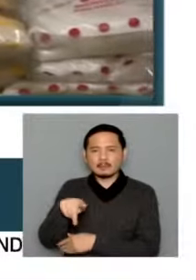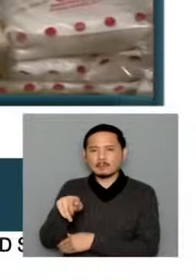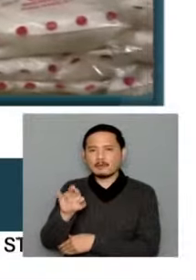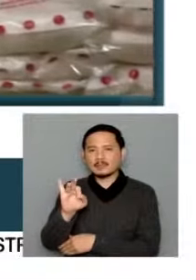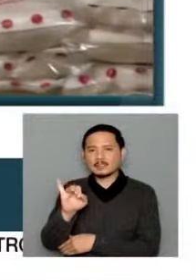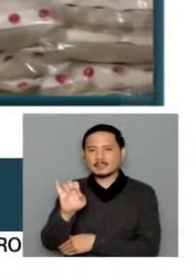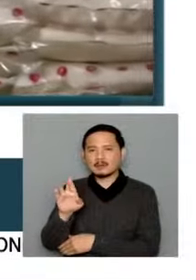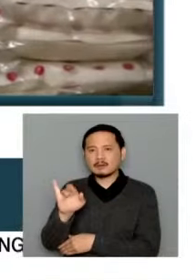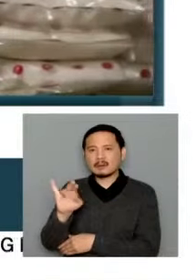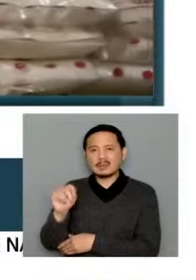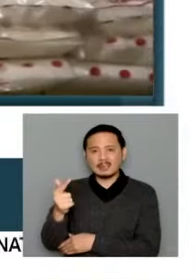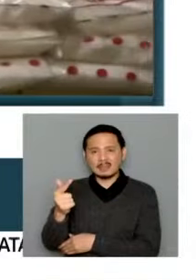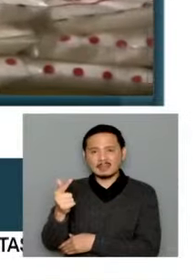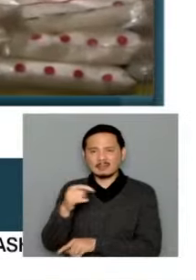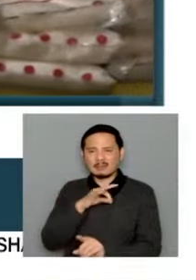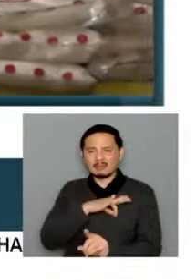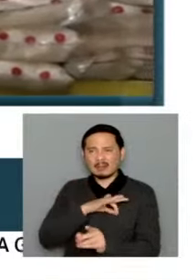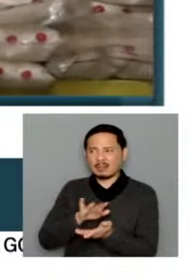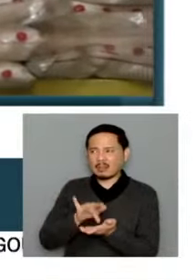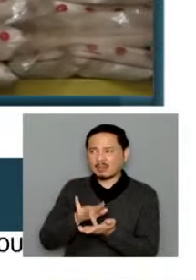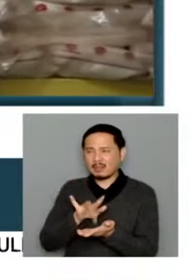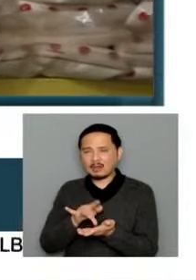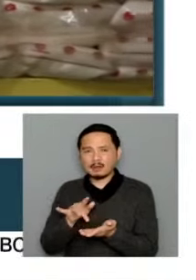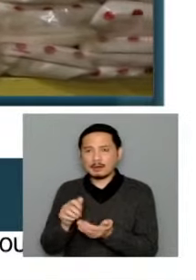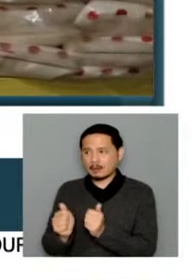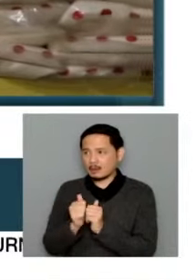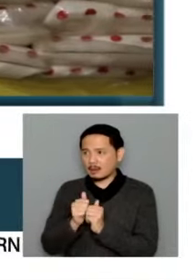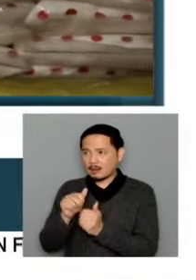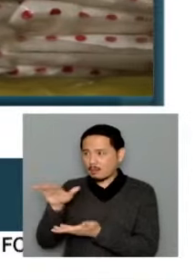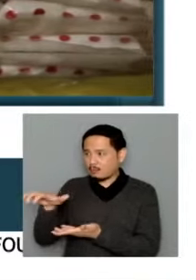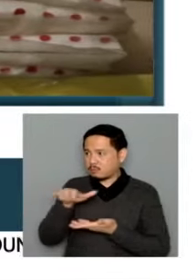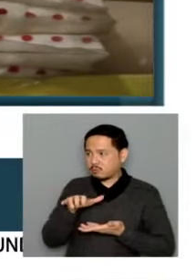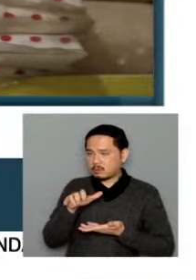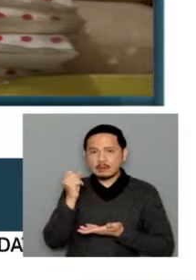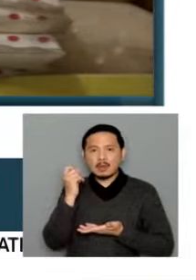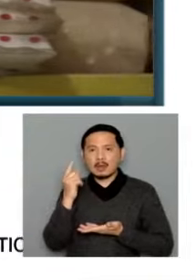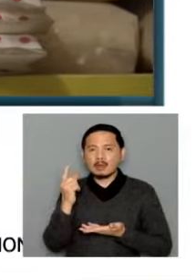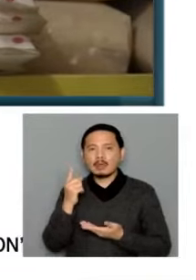for their cane and their raw sugar as against the retail price.